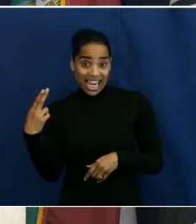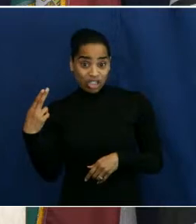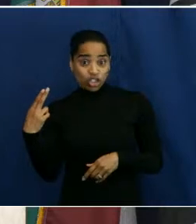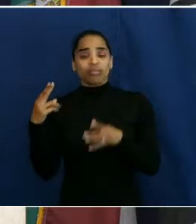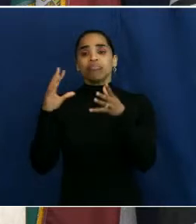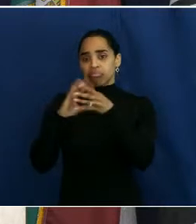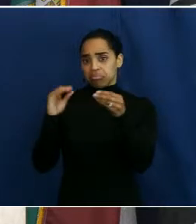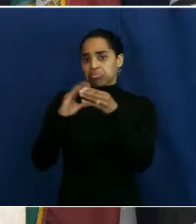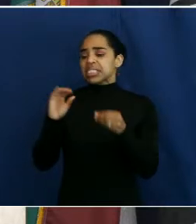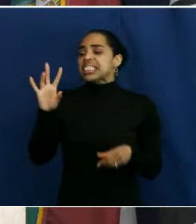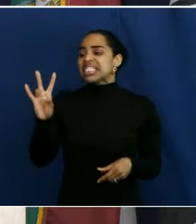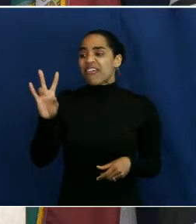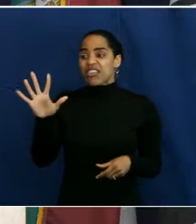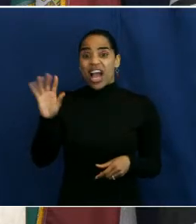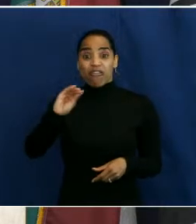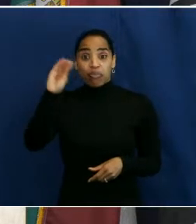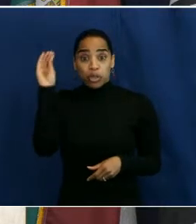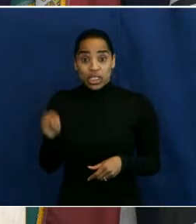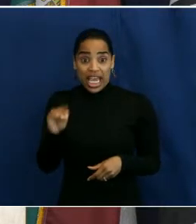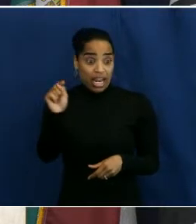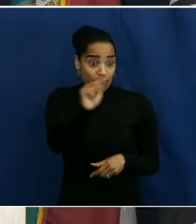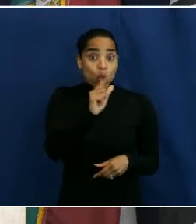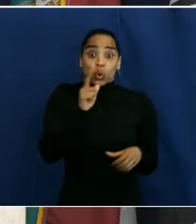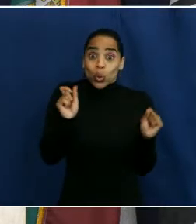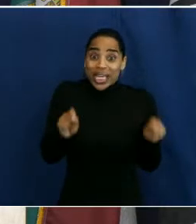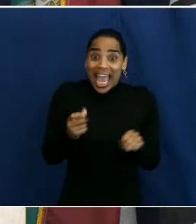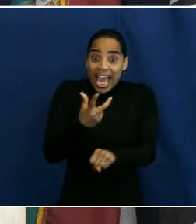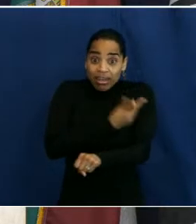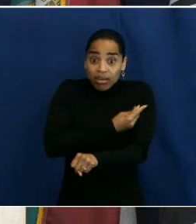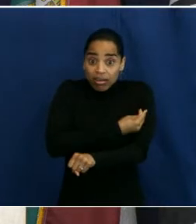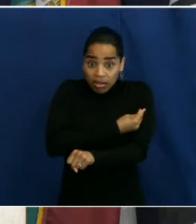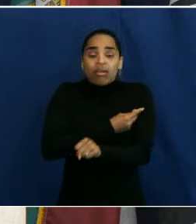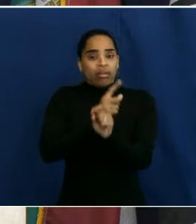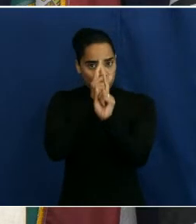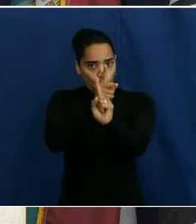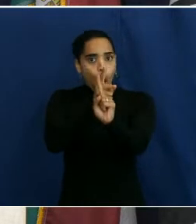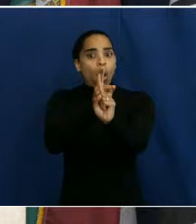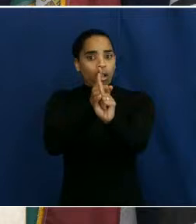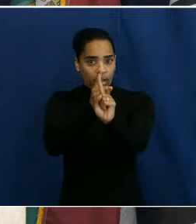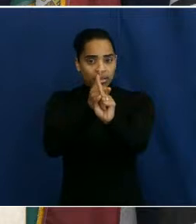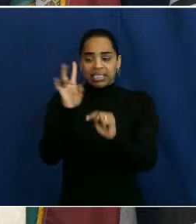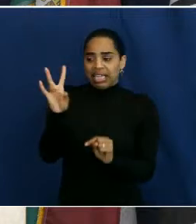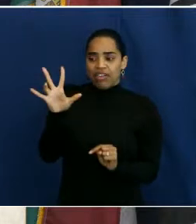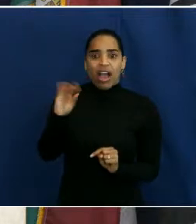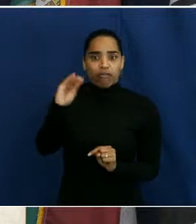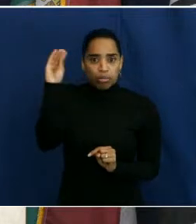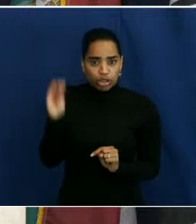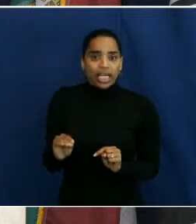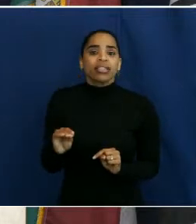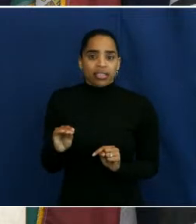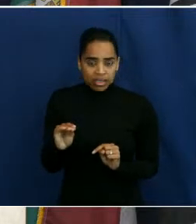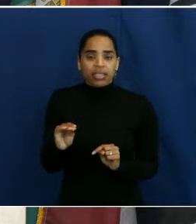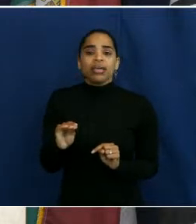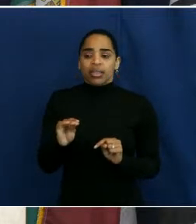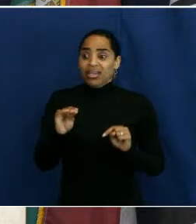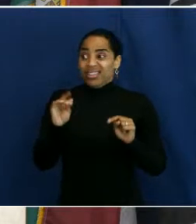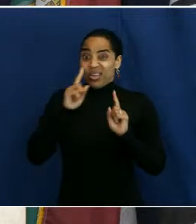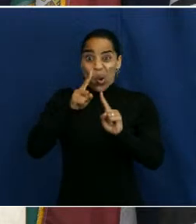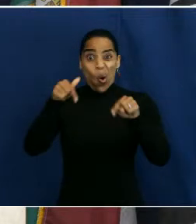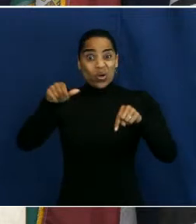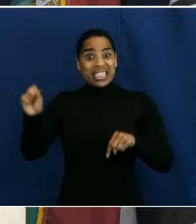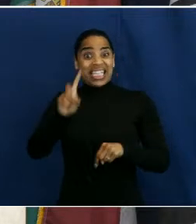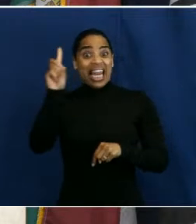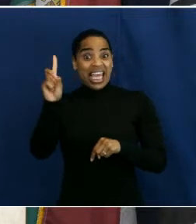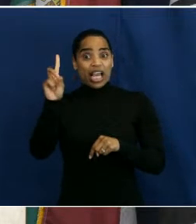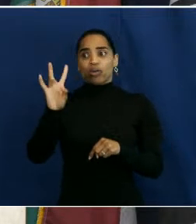that 75% of your eligible population getting vaccinated is the goal. That is where you want to get to as a region. And